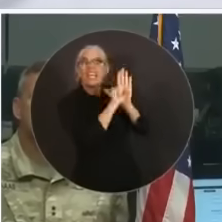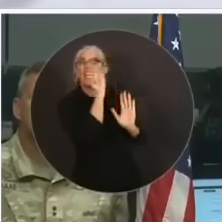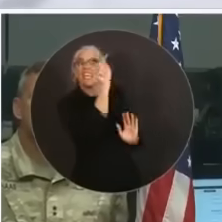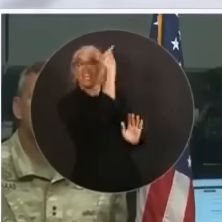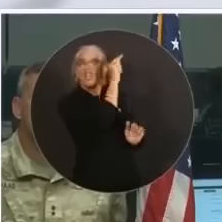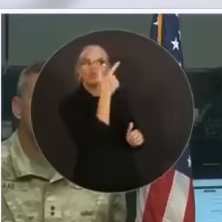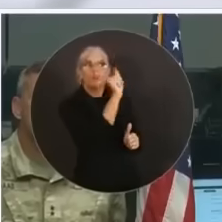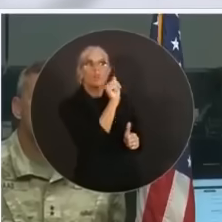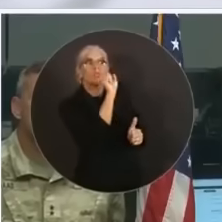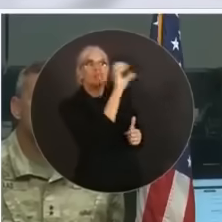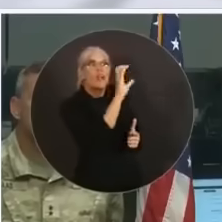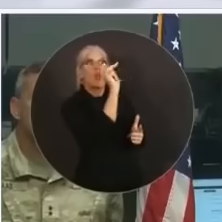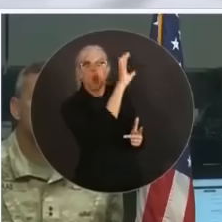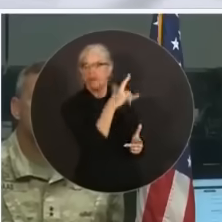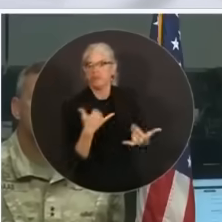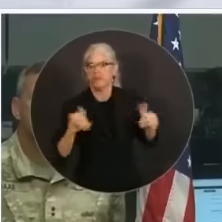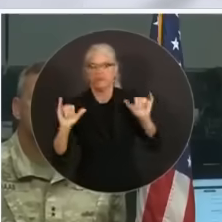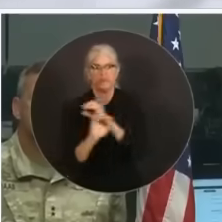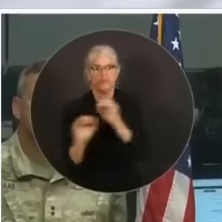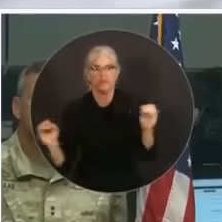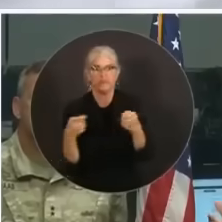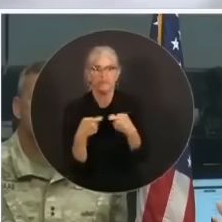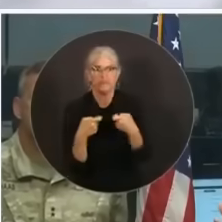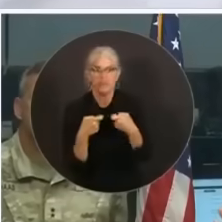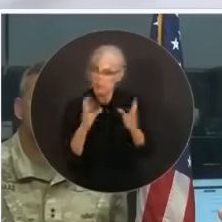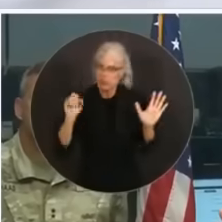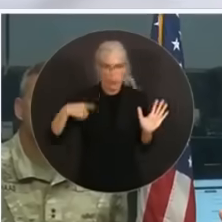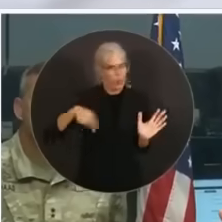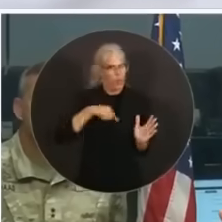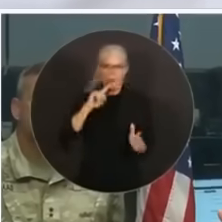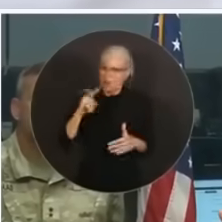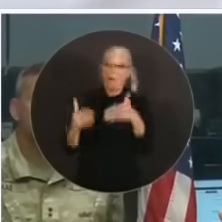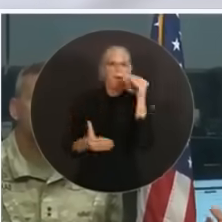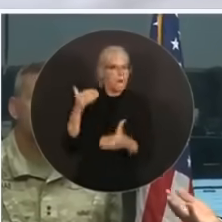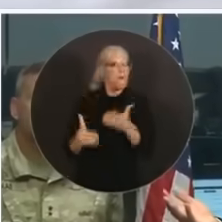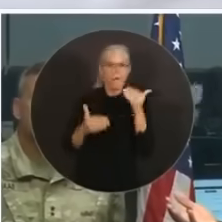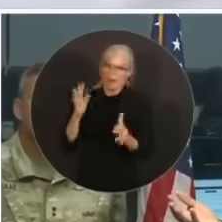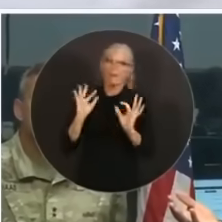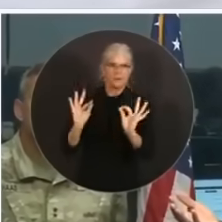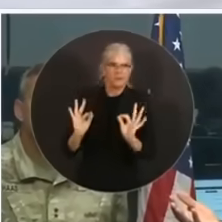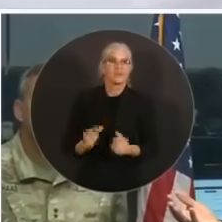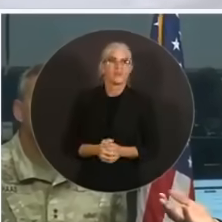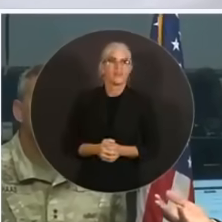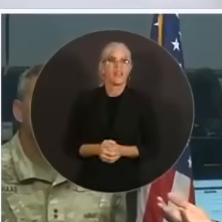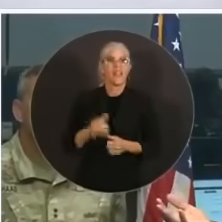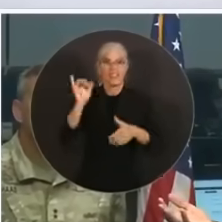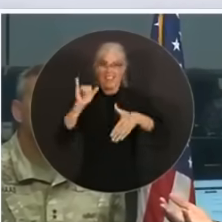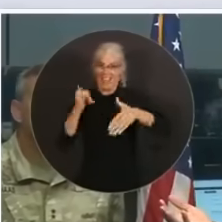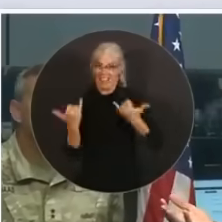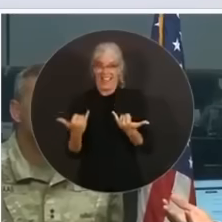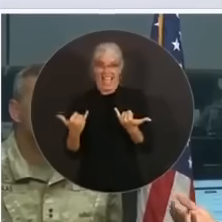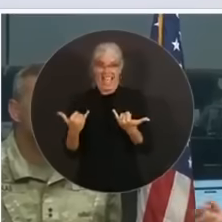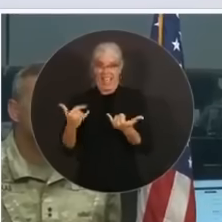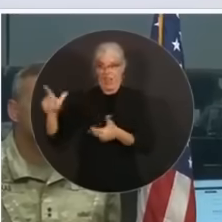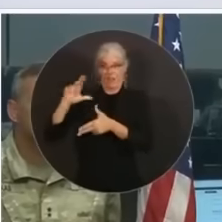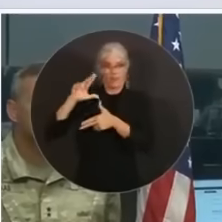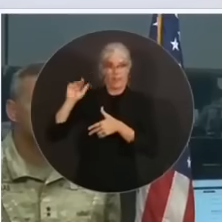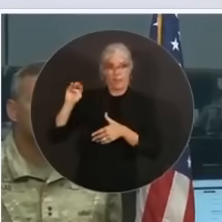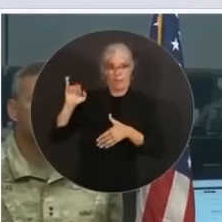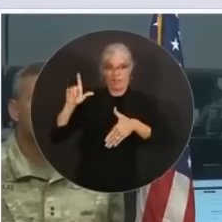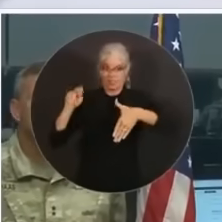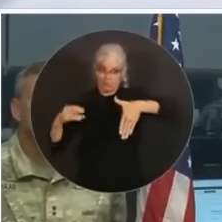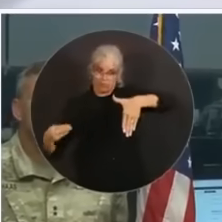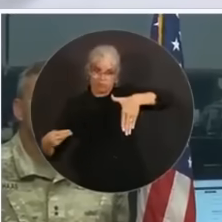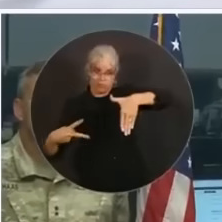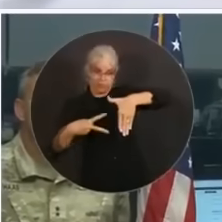and wide to be able to respond accordingly. This path of this storm, you know, we don't know exactly how it's going to go. I know they